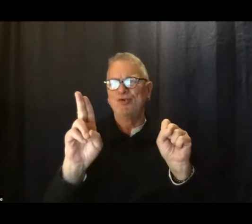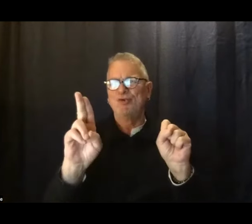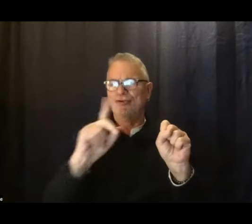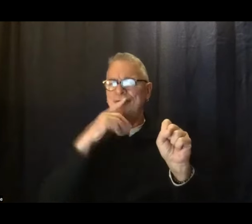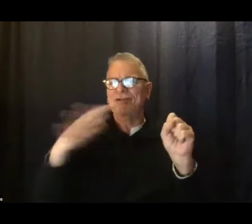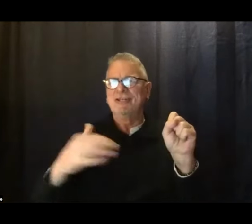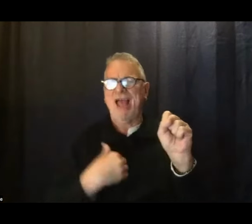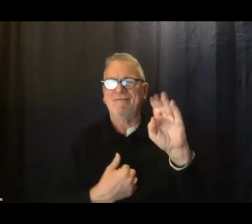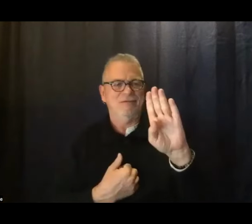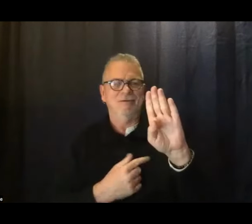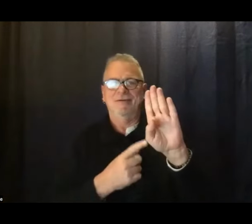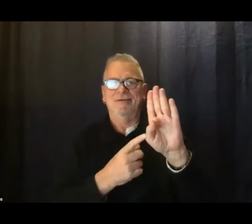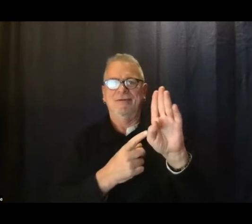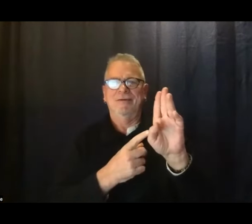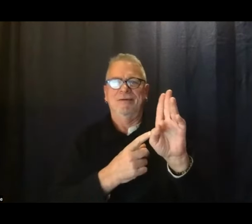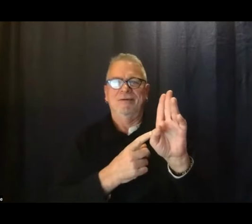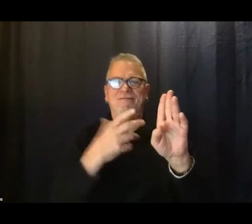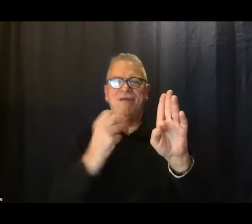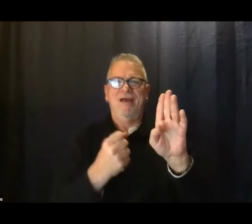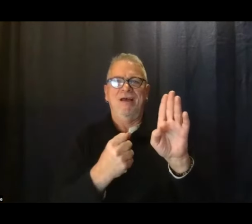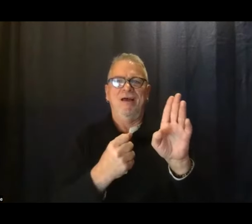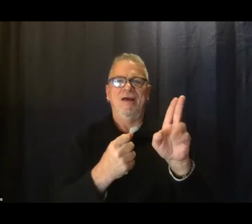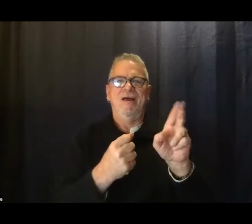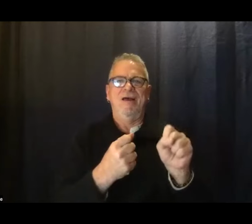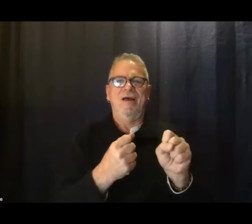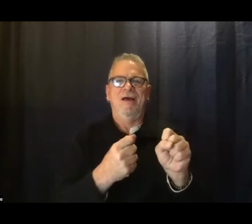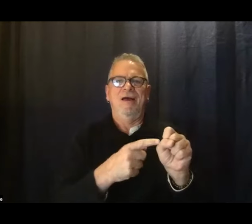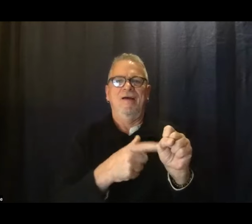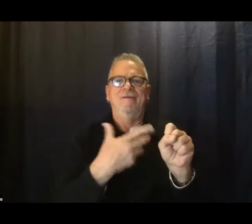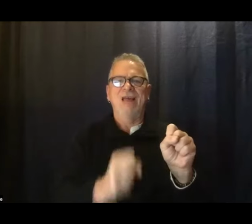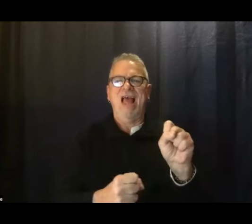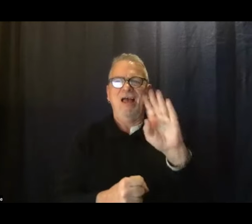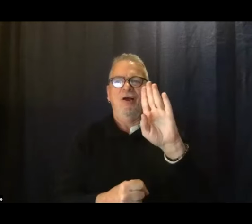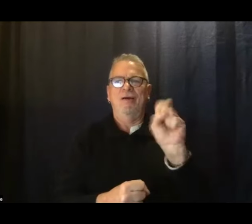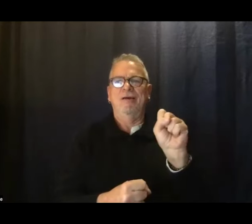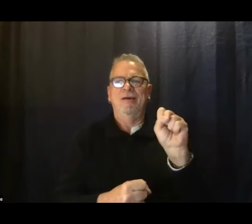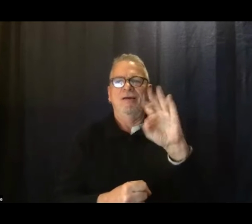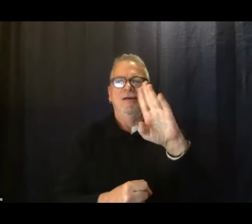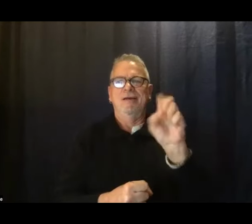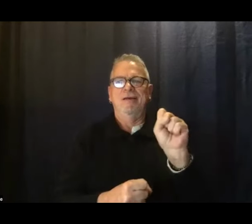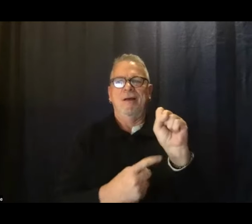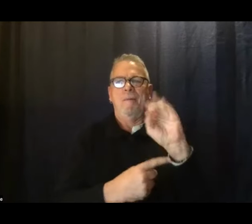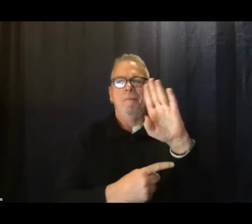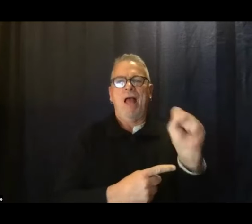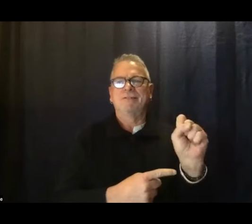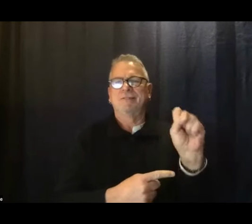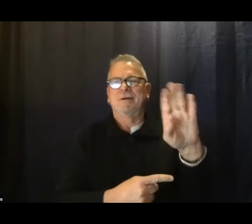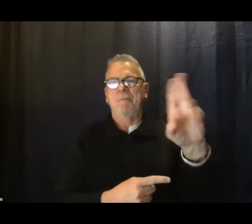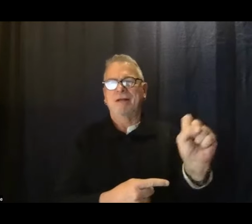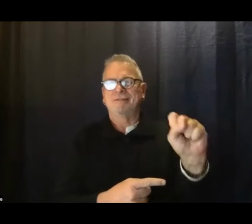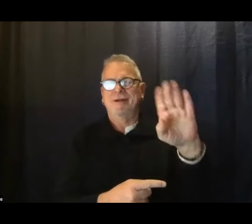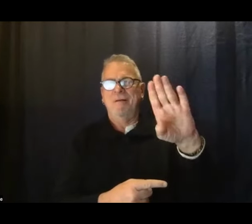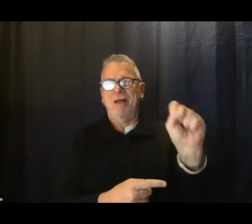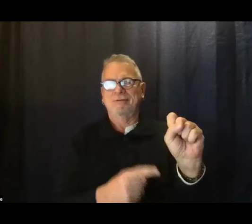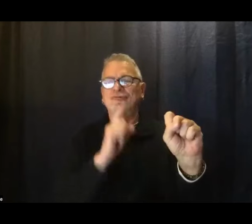Bus, where'd the U go? Now it's in there. As the B collapses into the S, the U is in